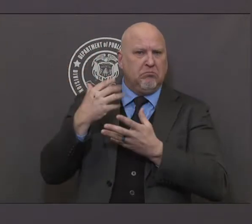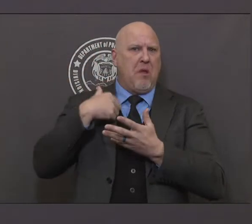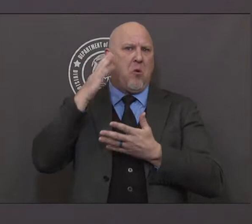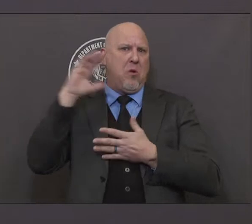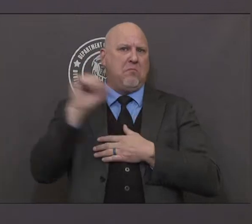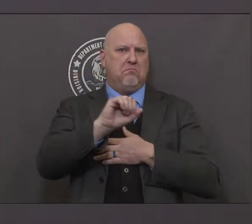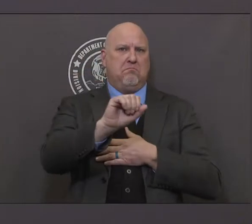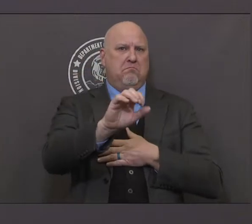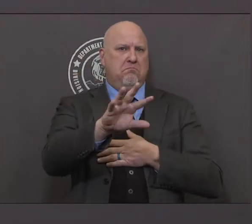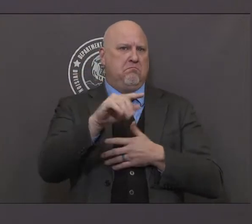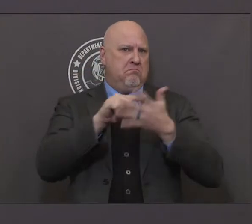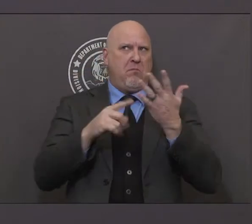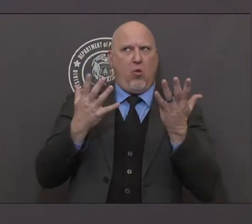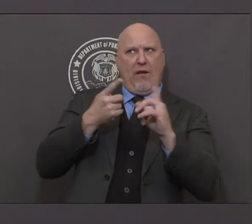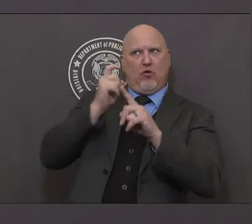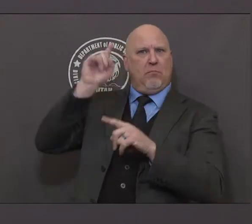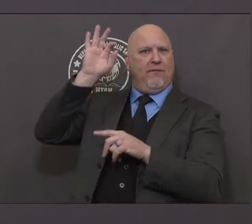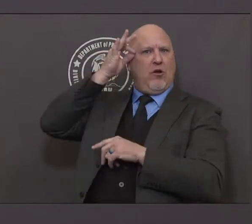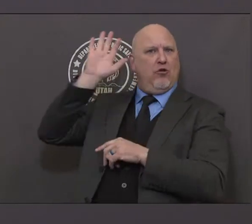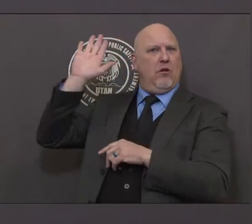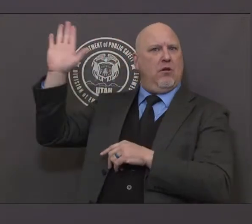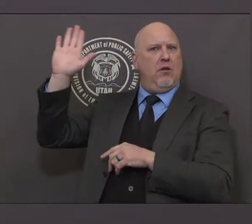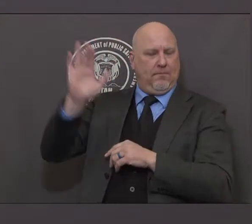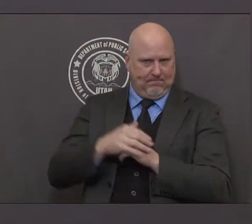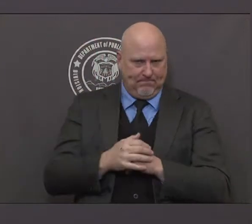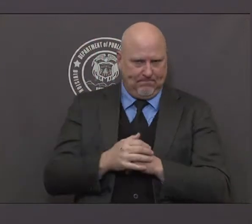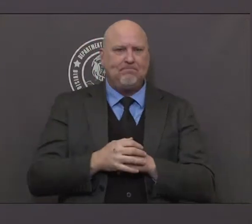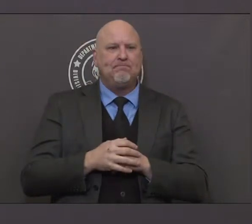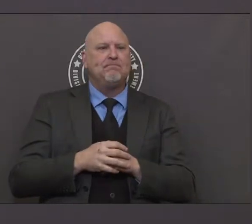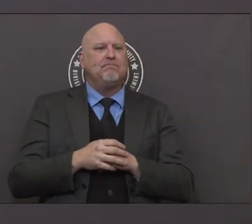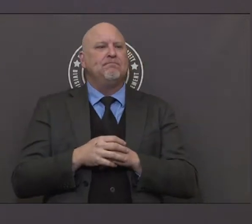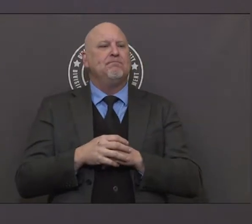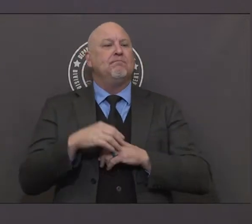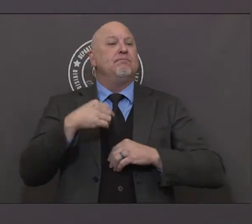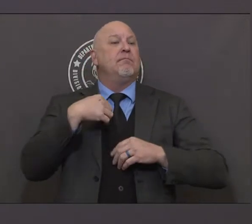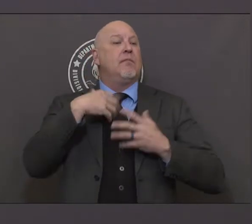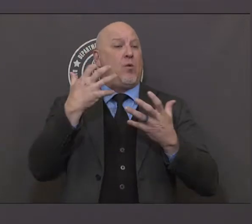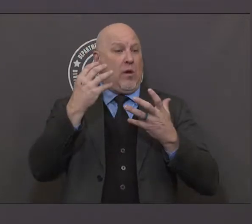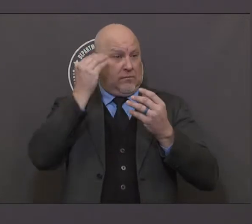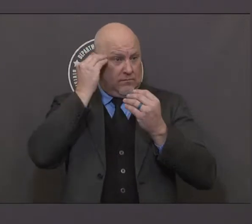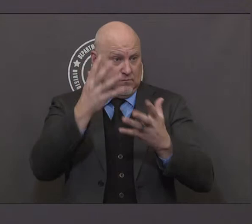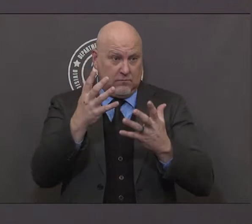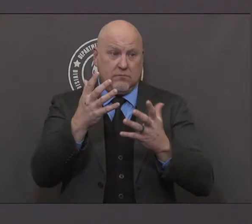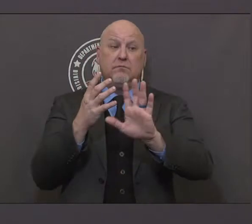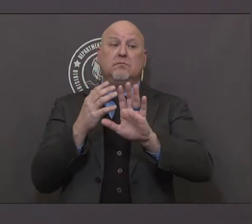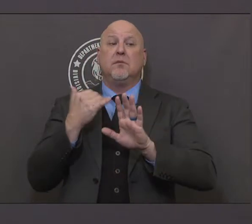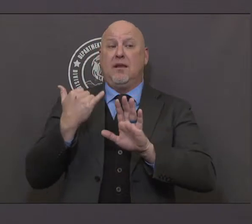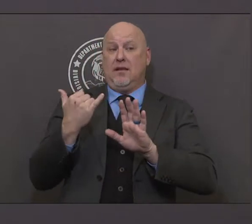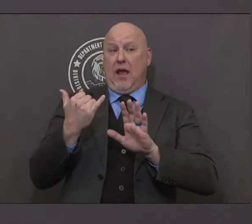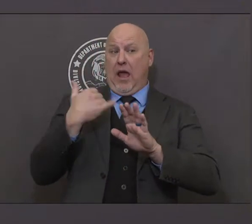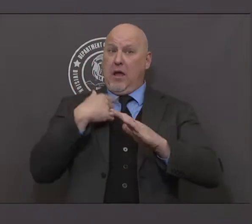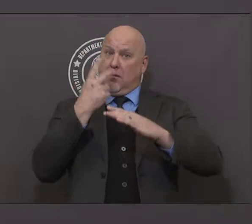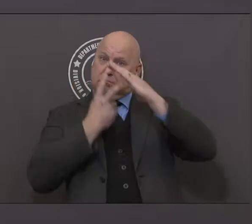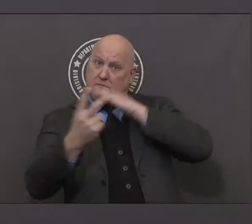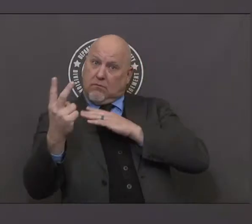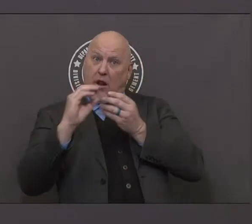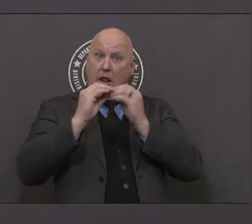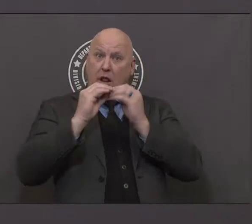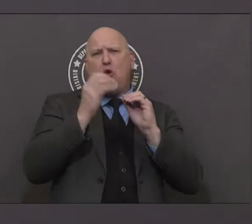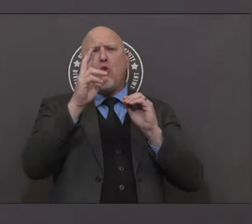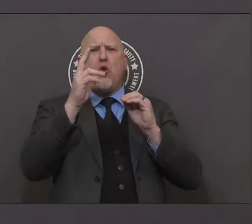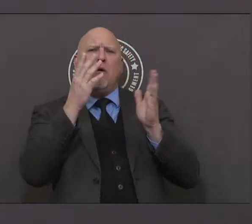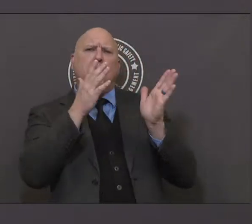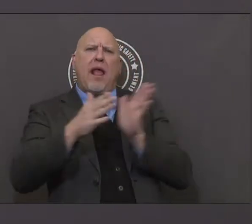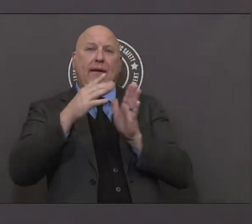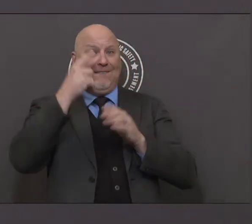and I always want to be cautious, I want to share projections for March and April. Now, again, the caveat being